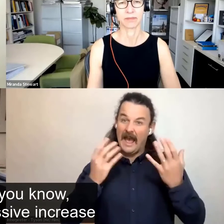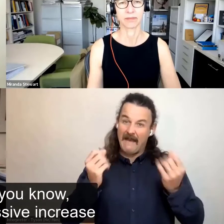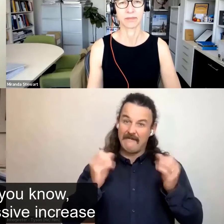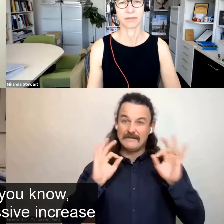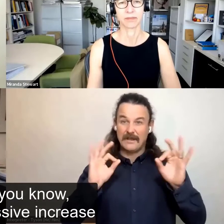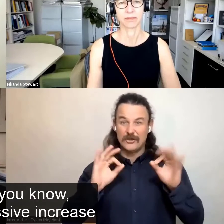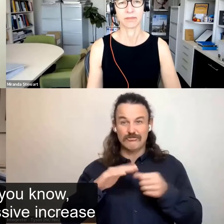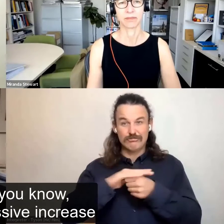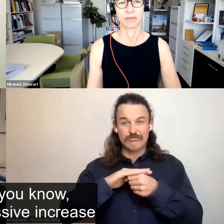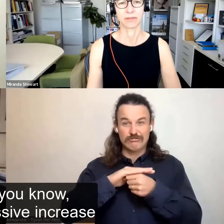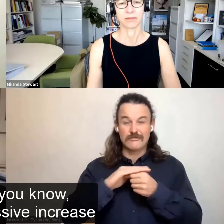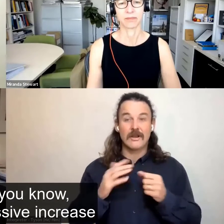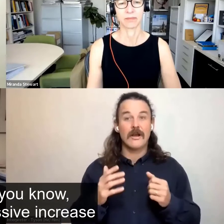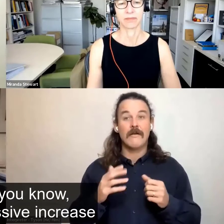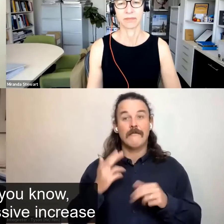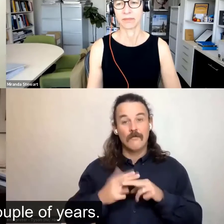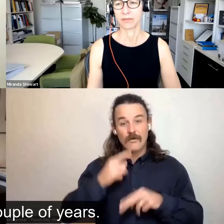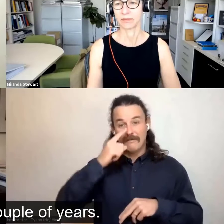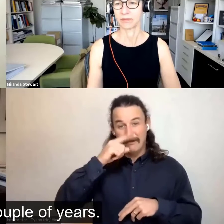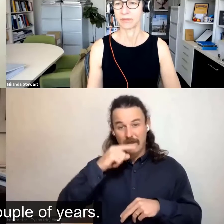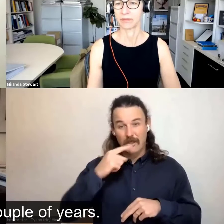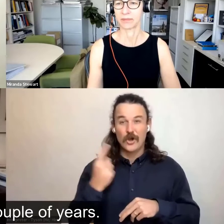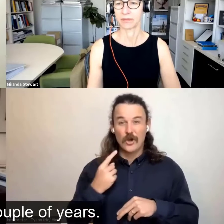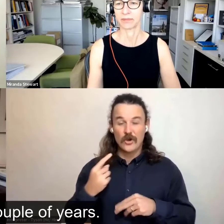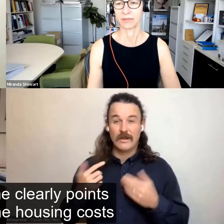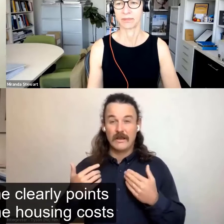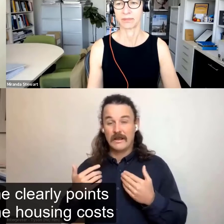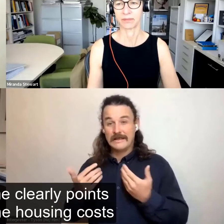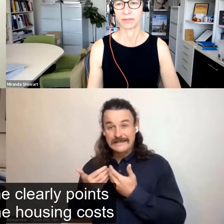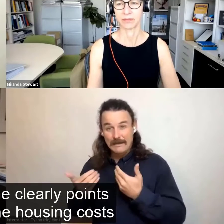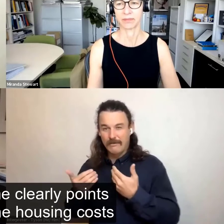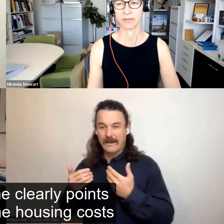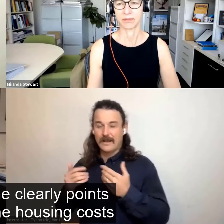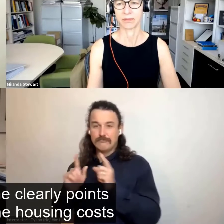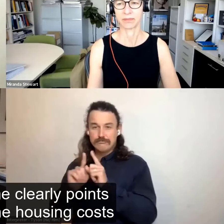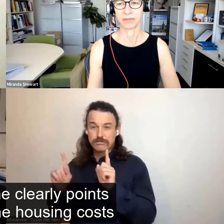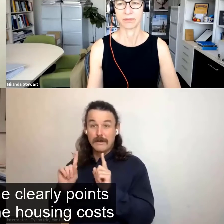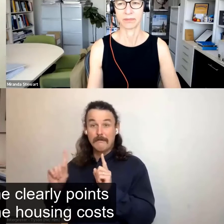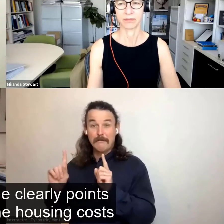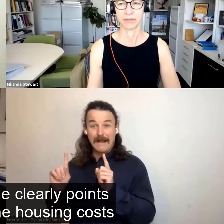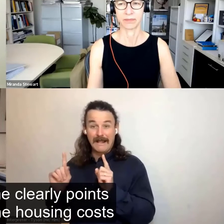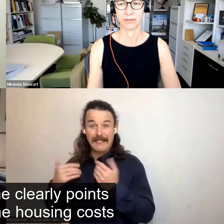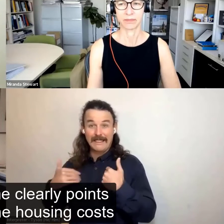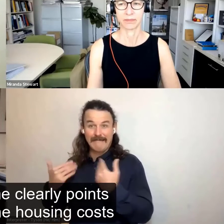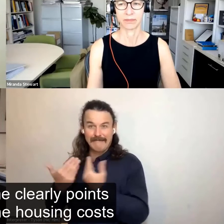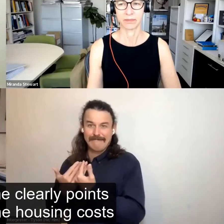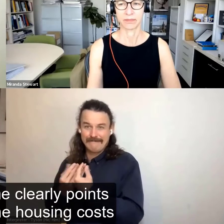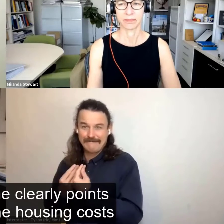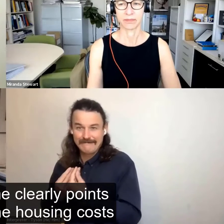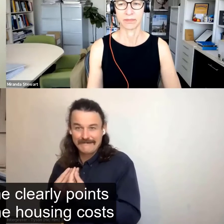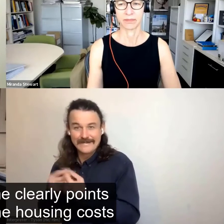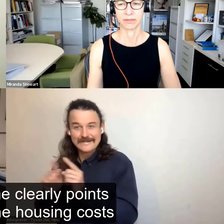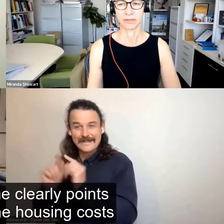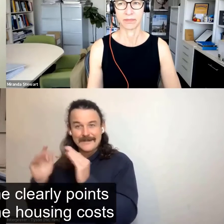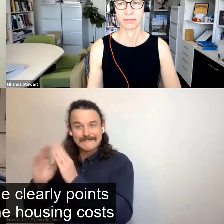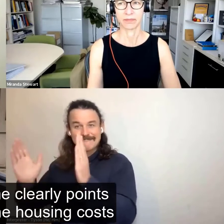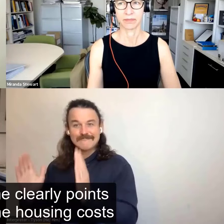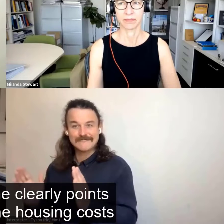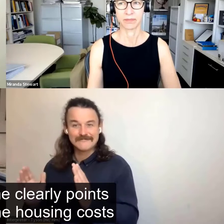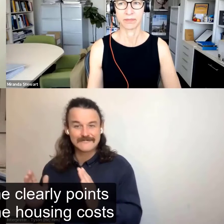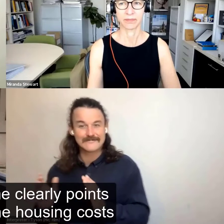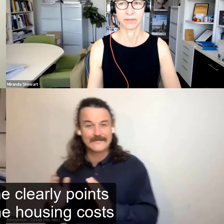it's gone, been a massive increase in the last couple of years. Now, this to me clearly points to obviously the